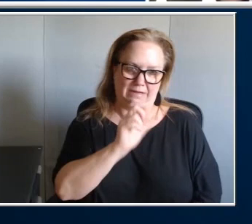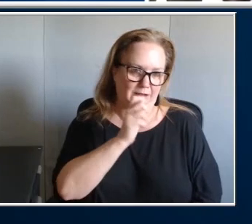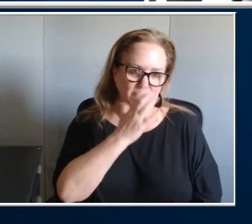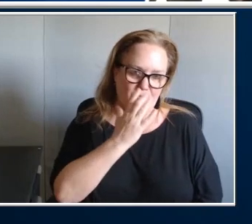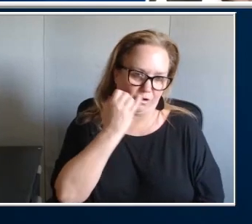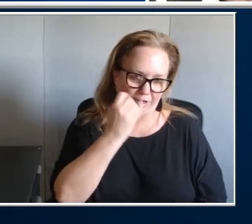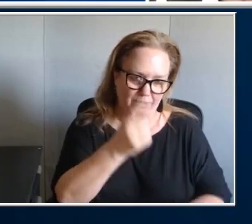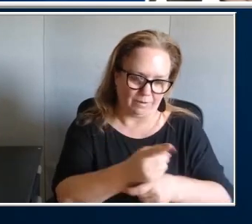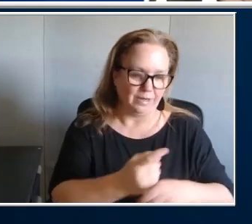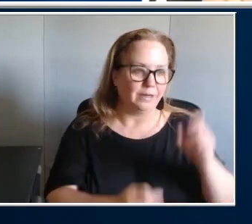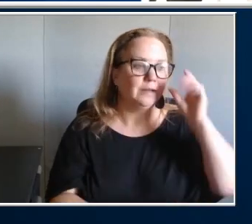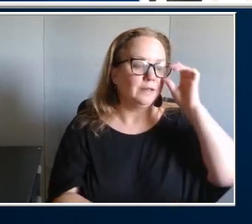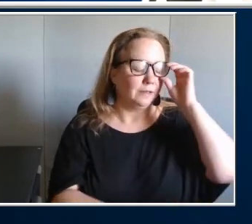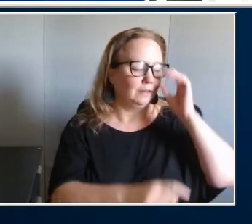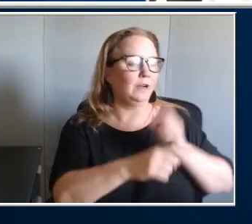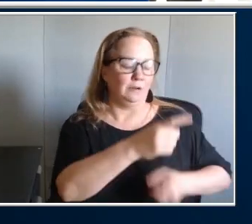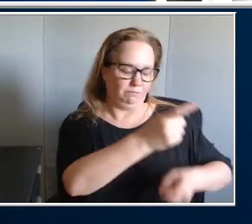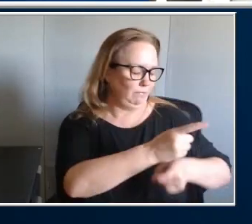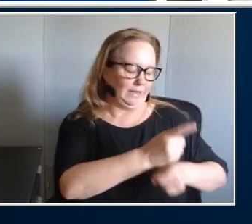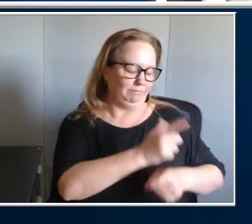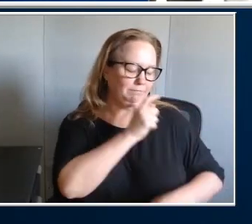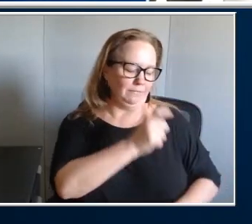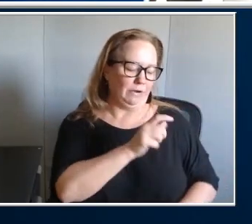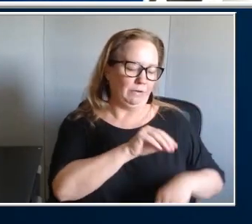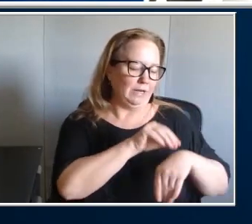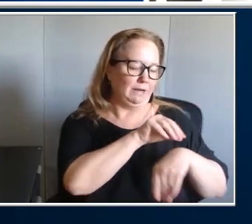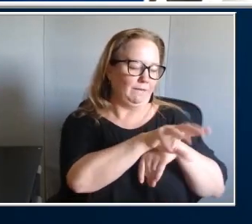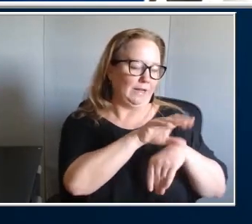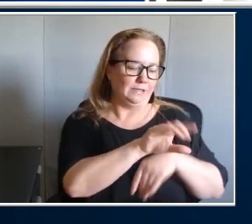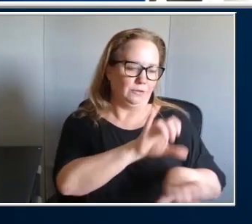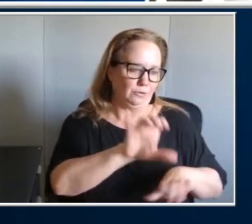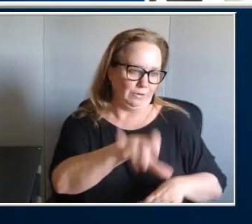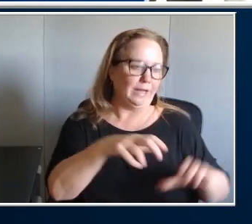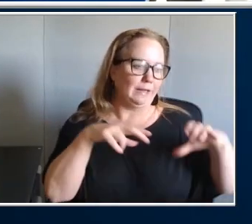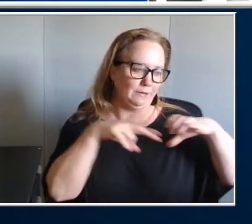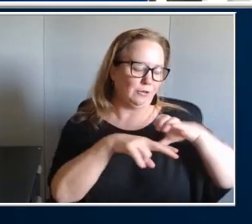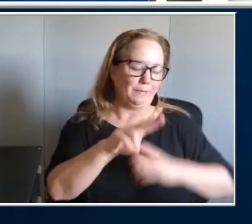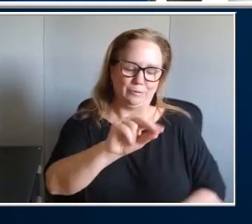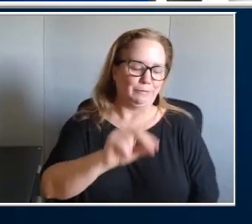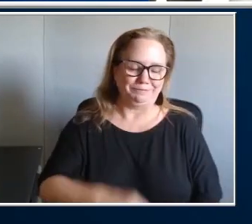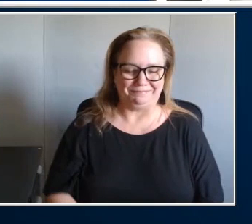it. Is that would be highly inadvisable in a hyperbaric? Got it. Yes. Got it. Okay.